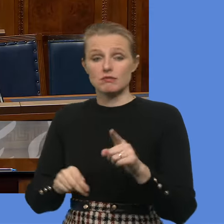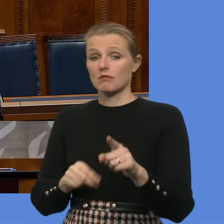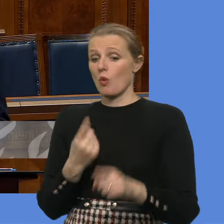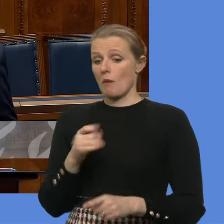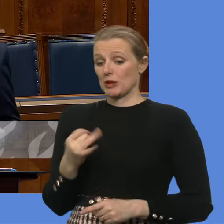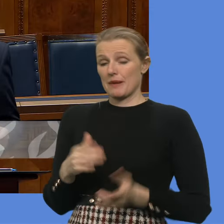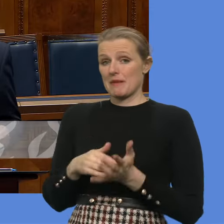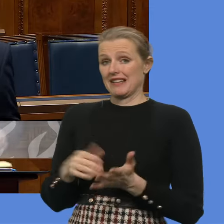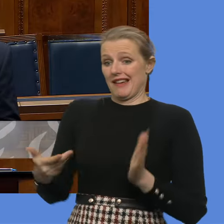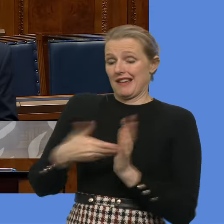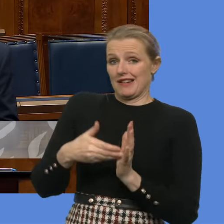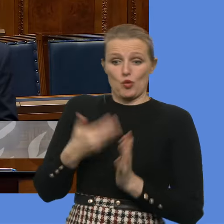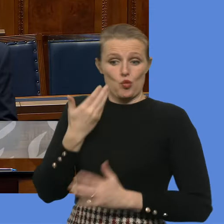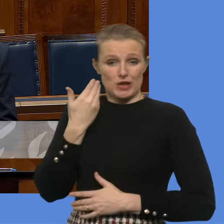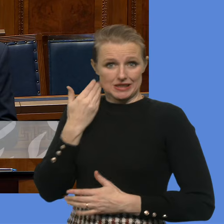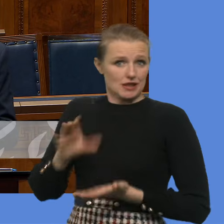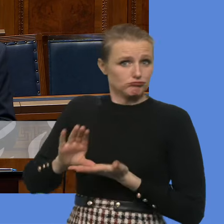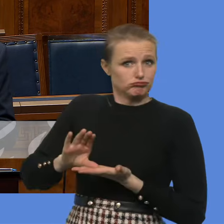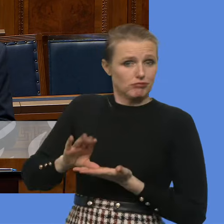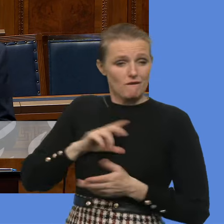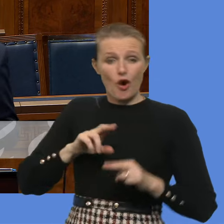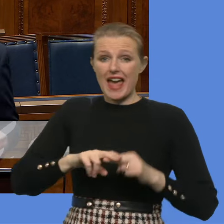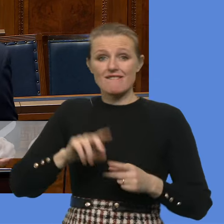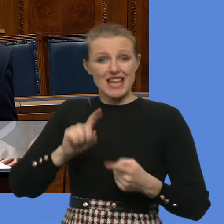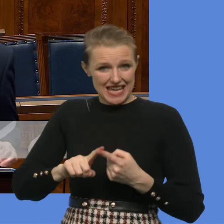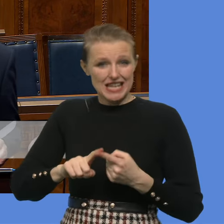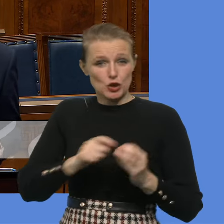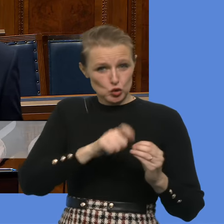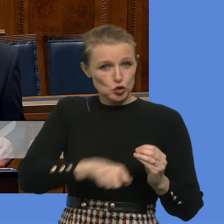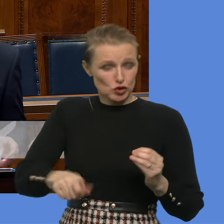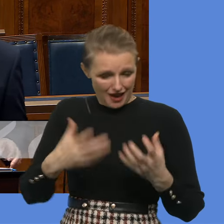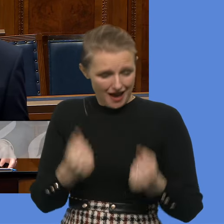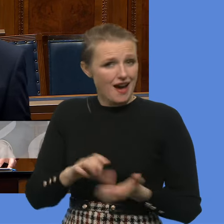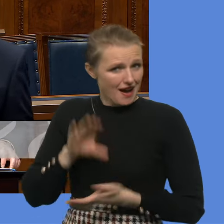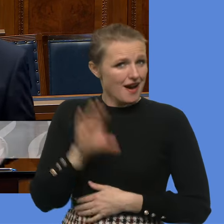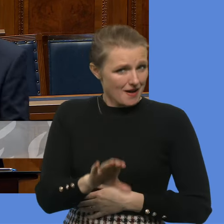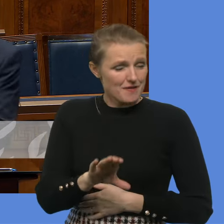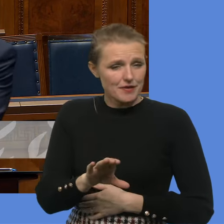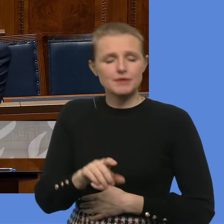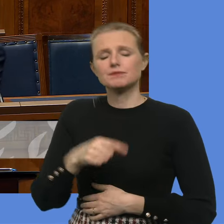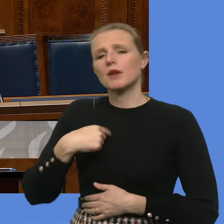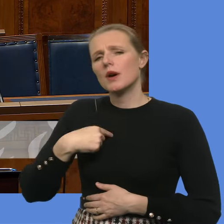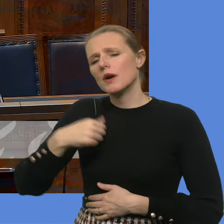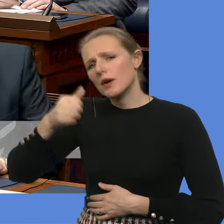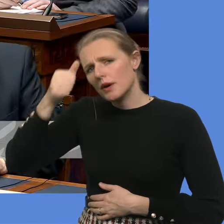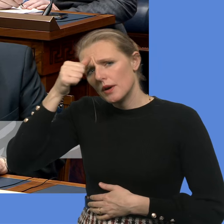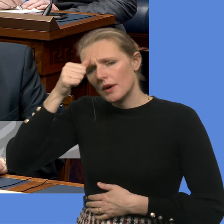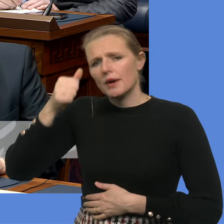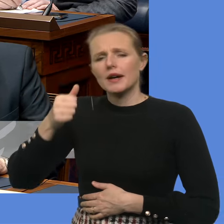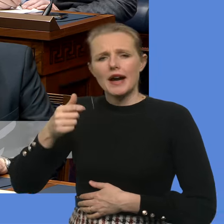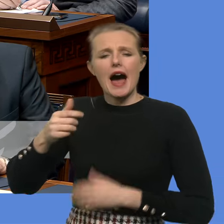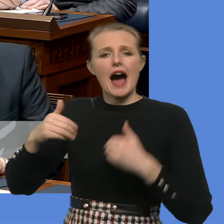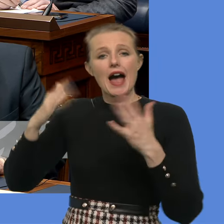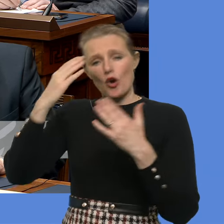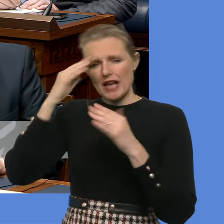million additional in recent times for further education students. There is a recognition that costs attached to higher education